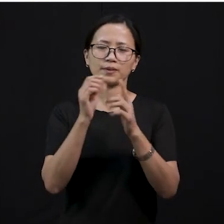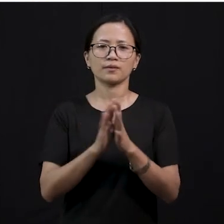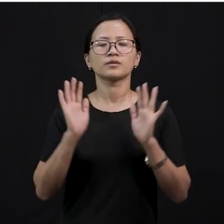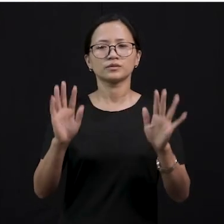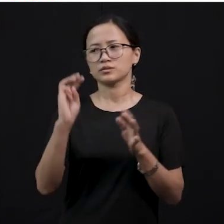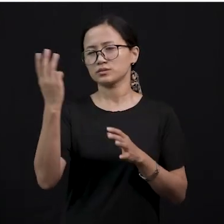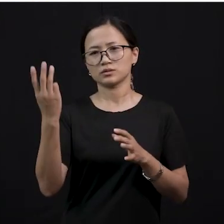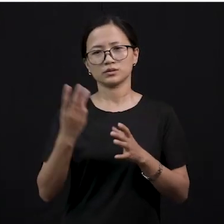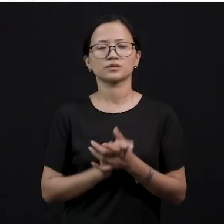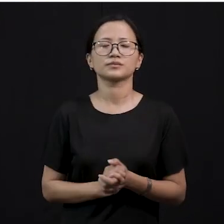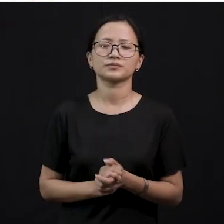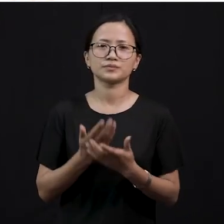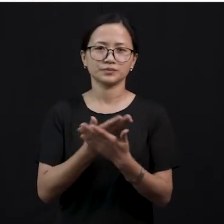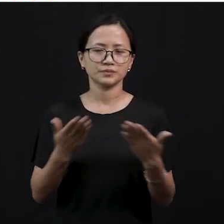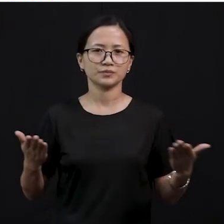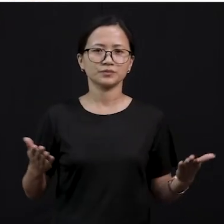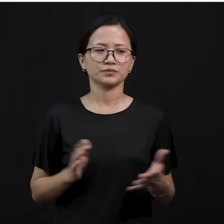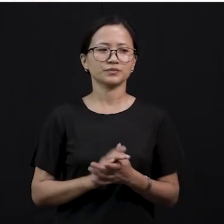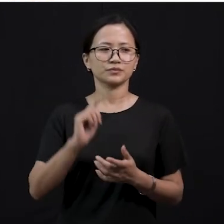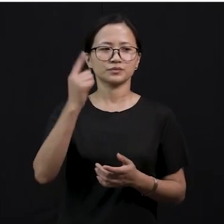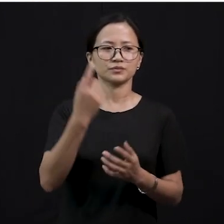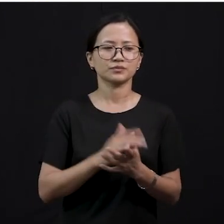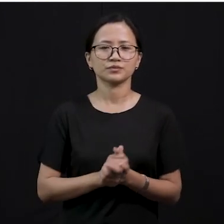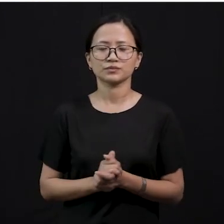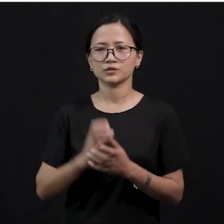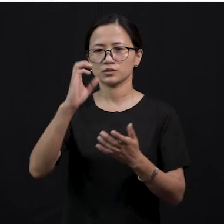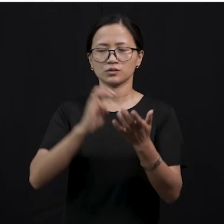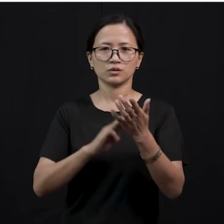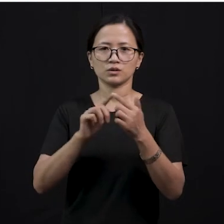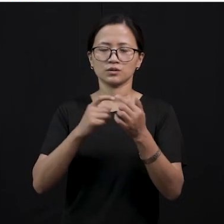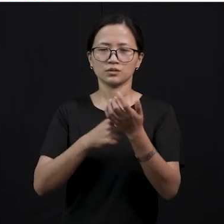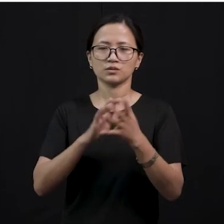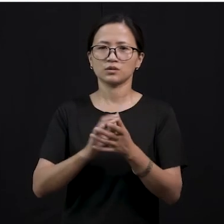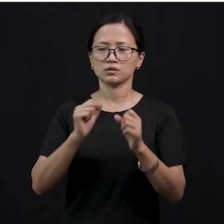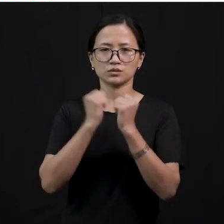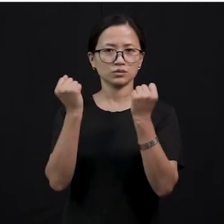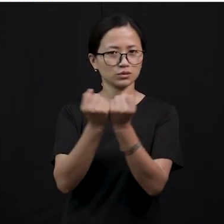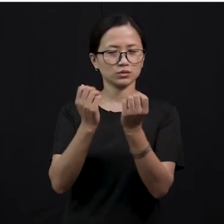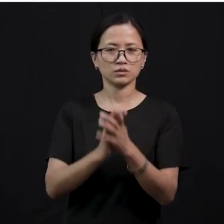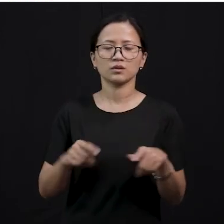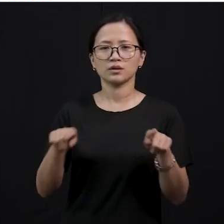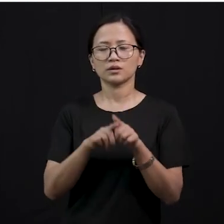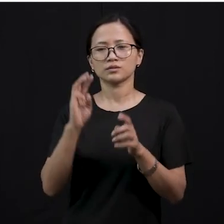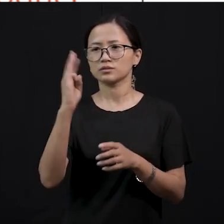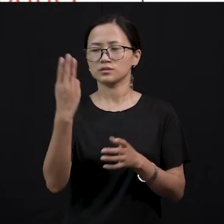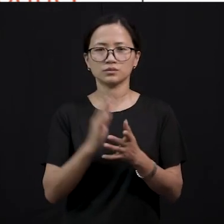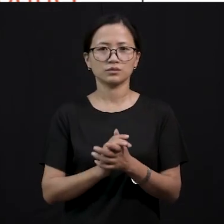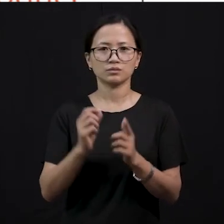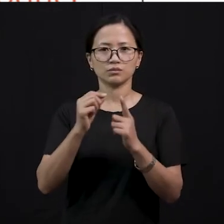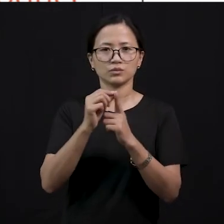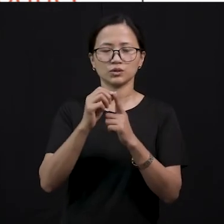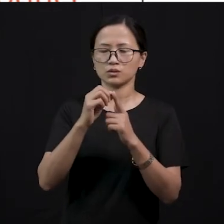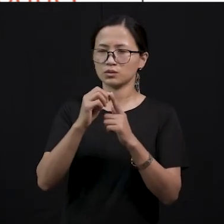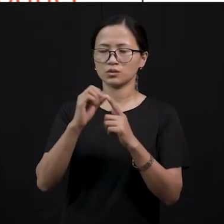three kinds of advertising. So the first was the commercial, then your social, and the third one is your